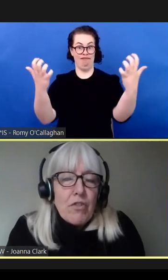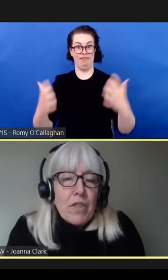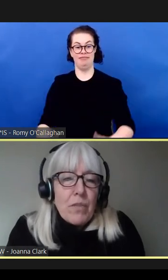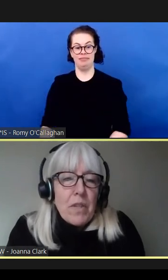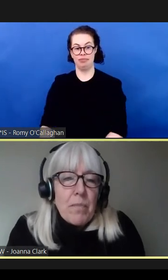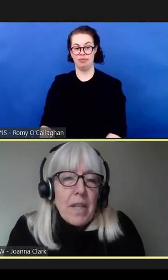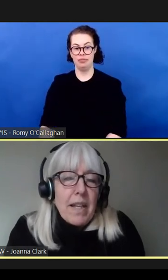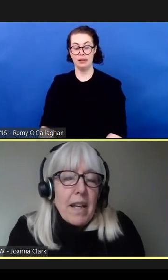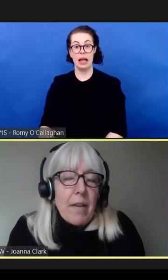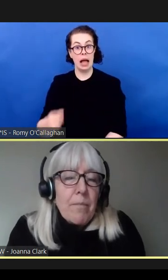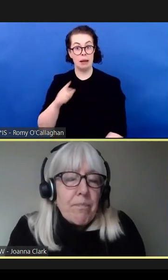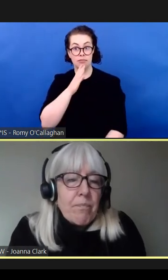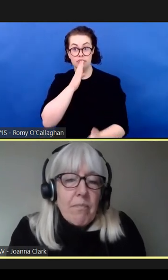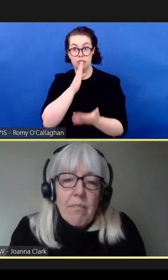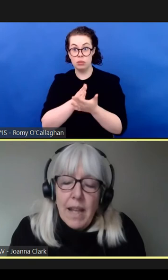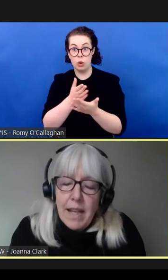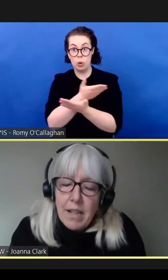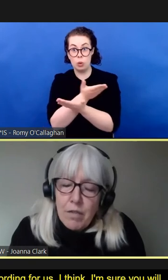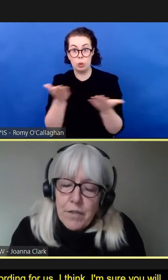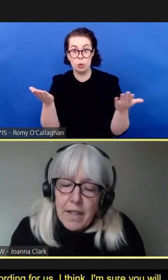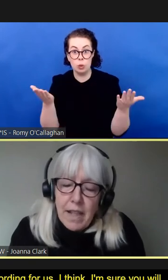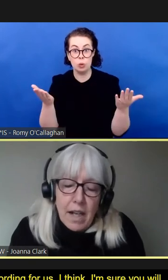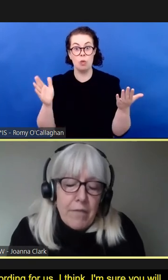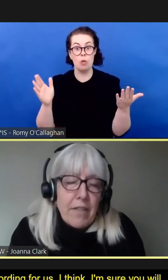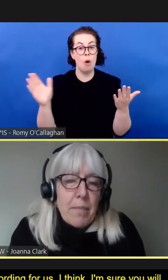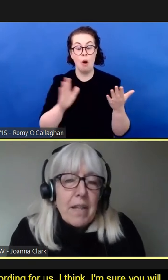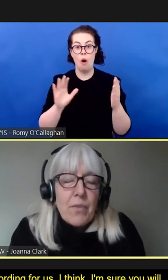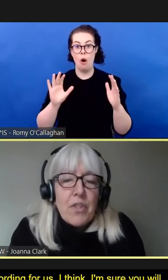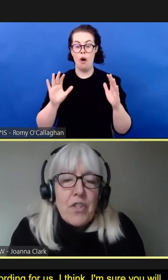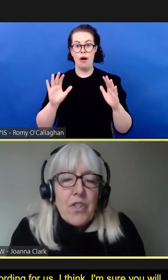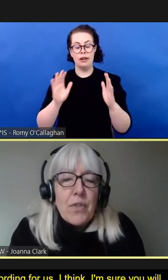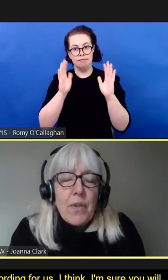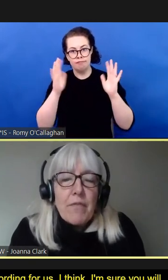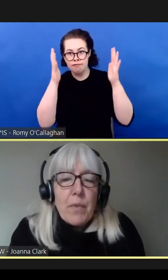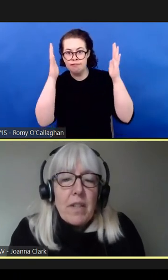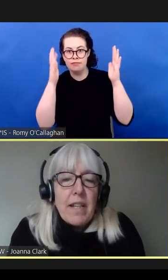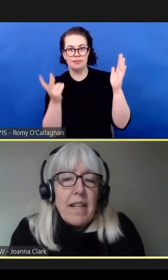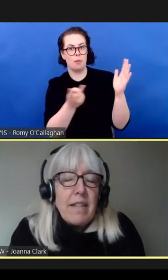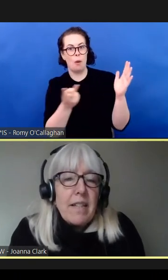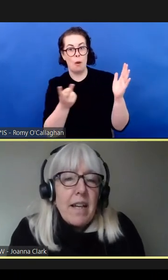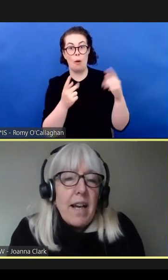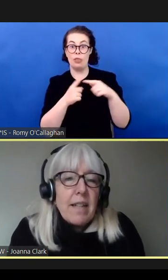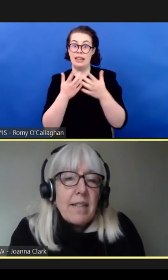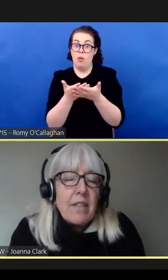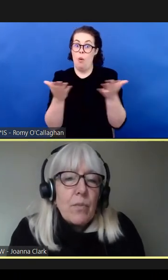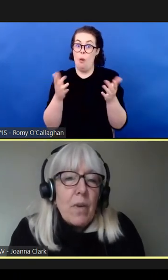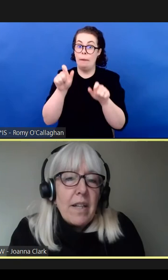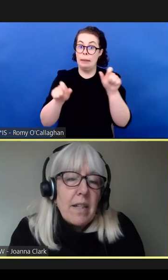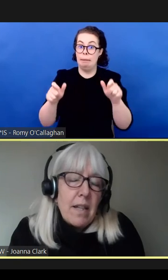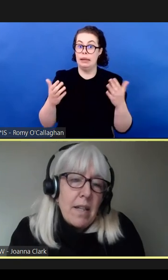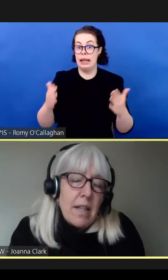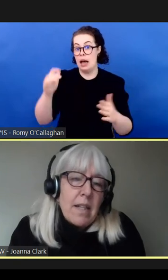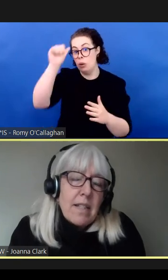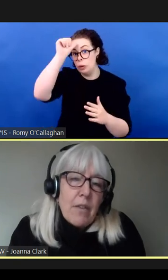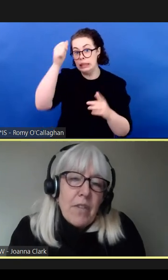all join with me in offering our very best wishes to everyone in India and in the